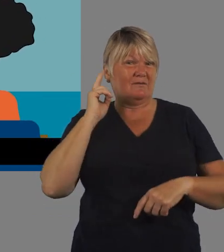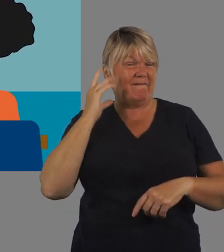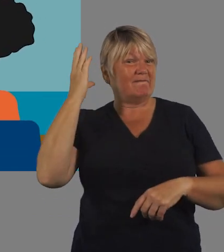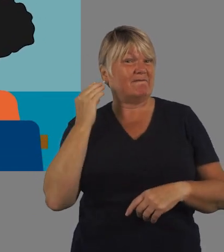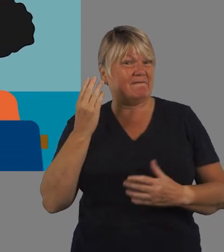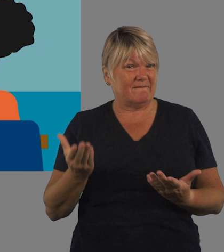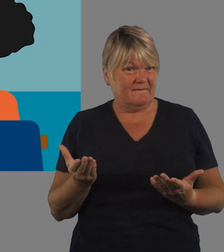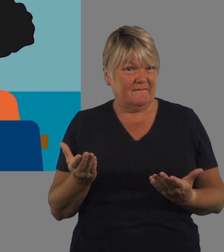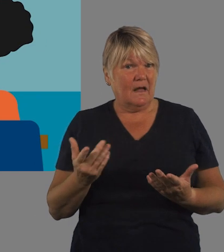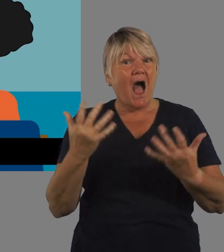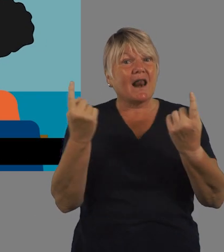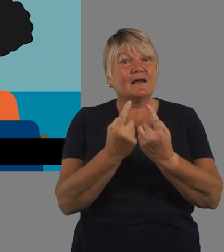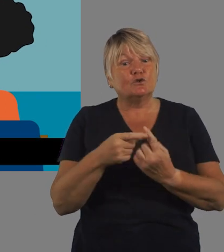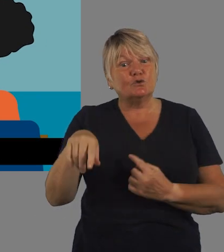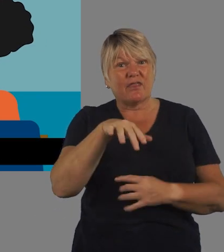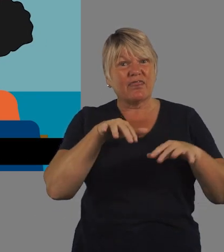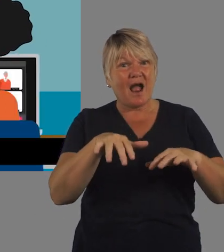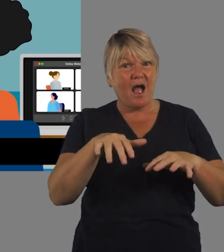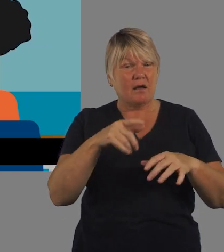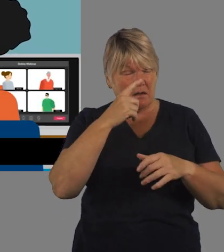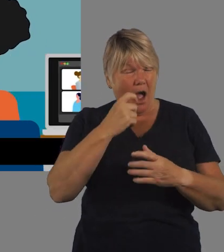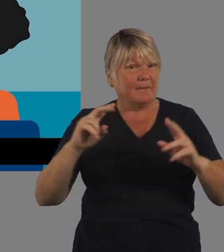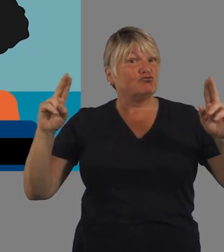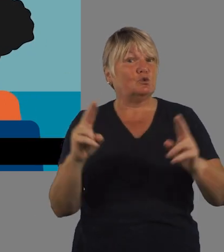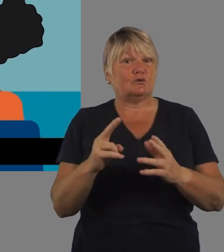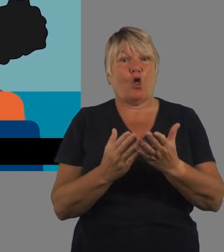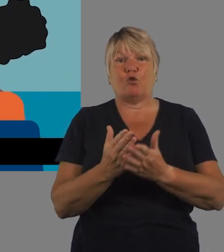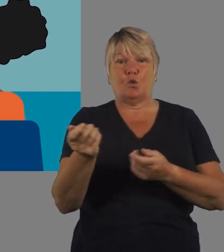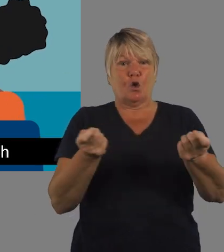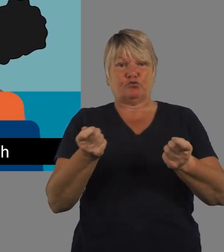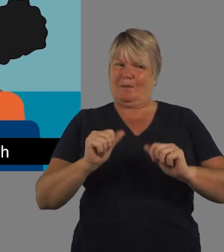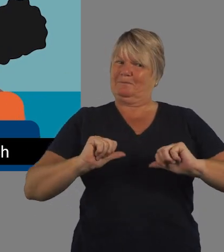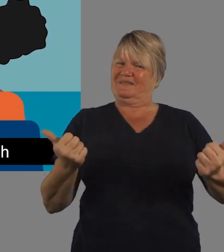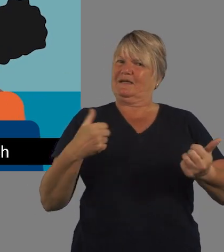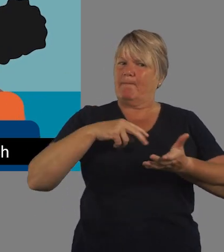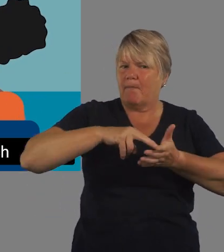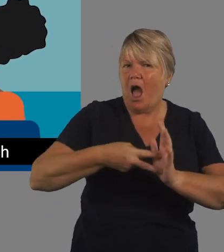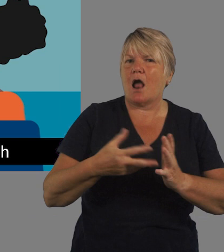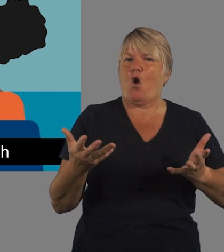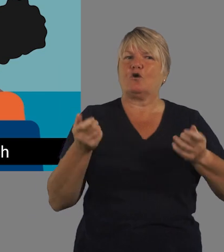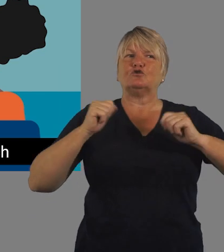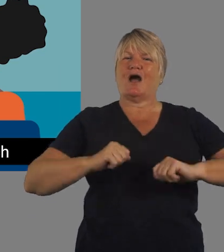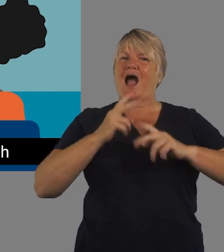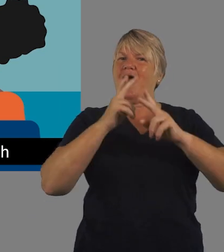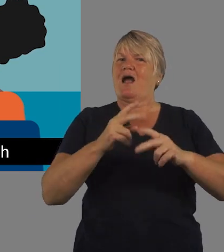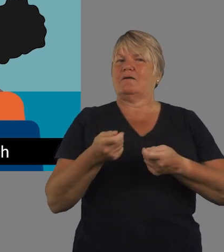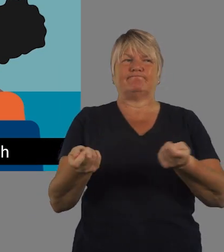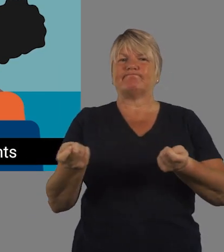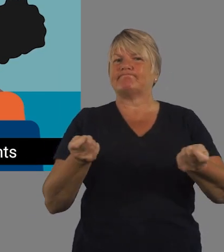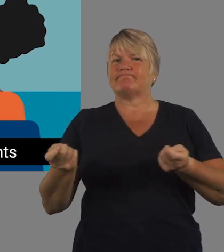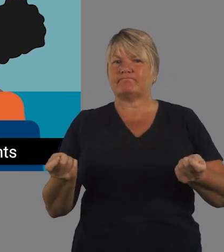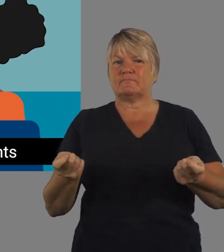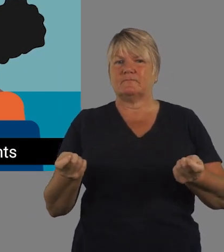hearing. All the issues highlighted here can be reduced or controlled through good planning and chairing,